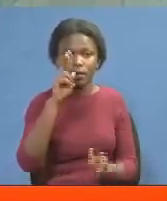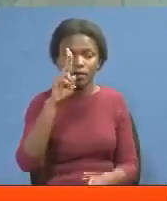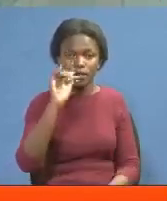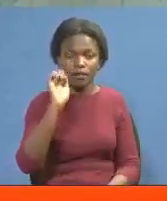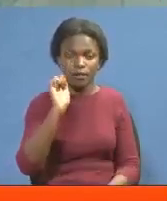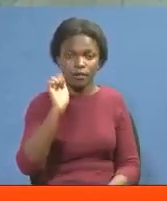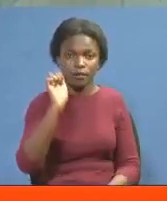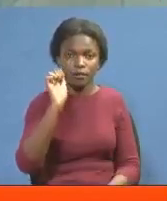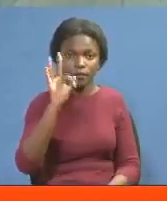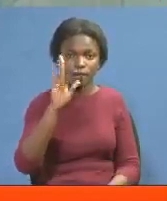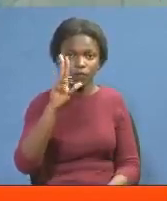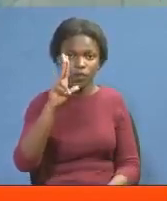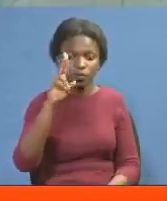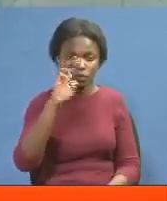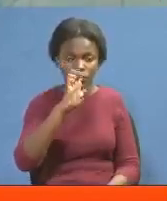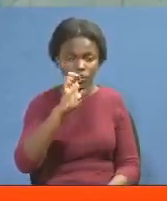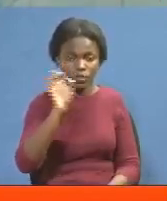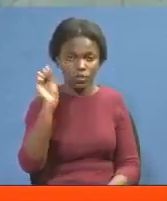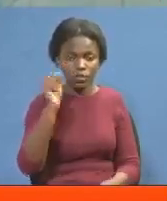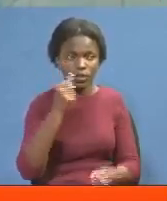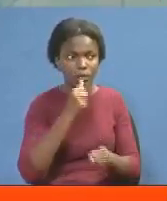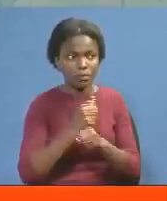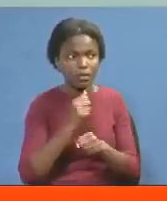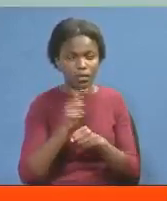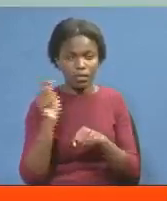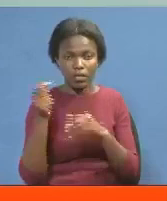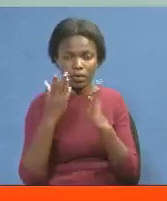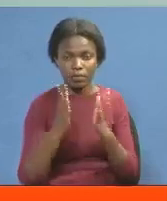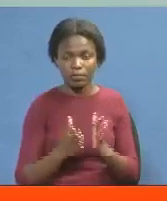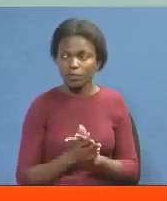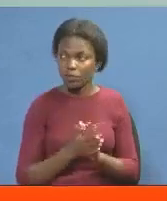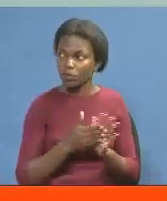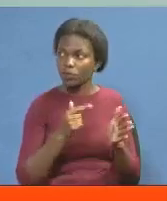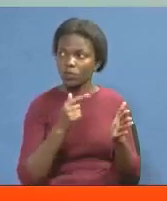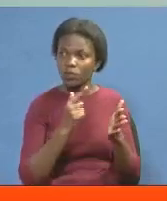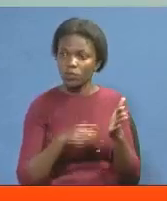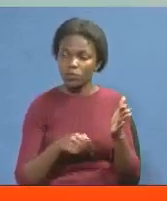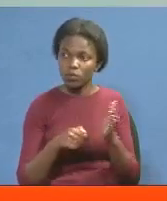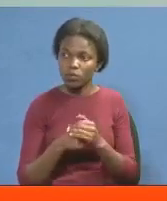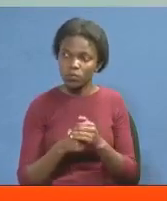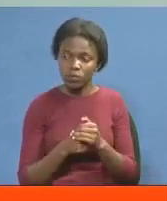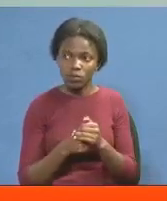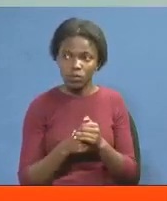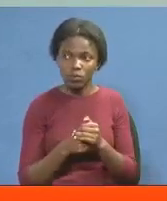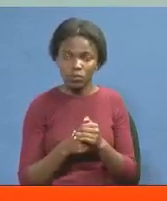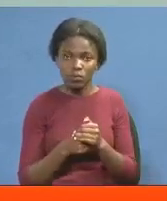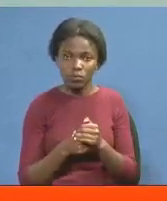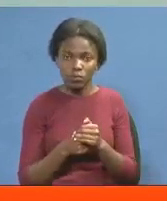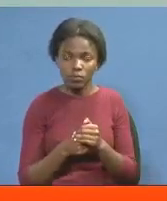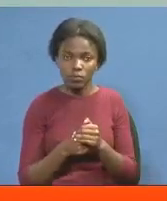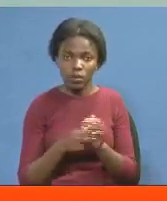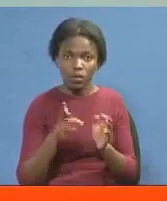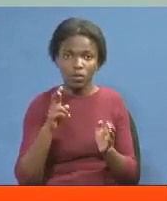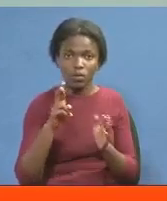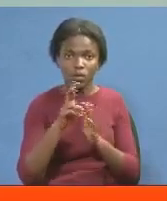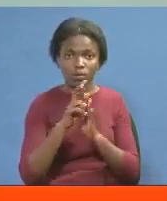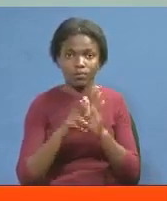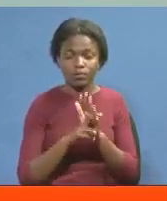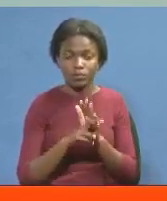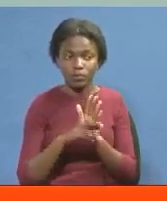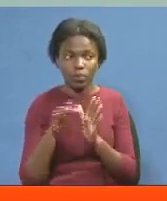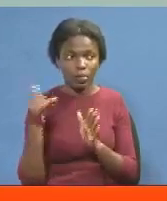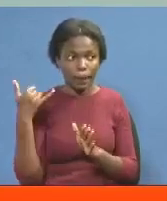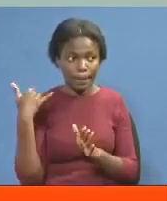them anywhere. Let's make them Kenyans. All right. That said, as we wind up, what do you make of the recent ruling yesterday that,